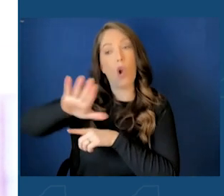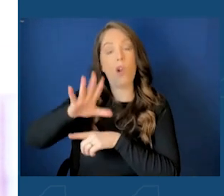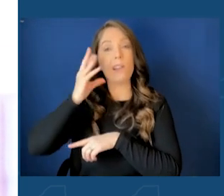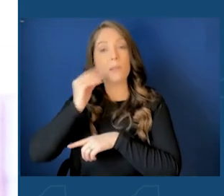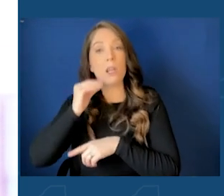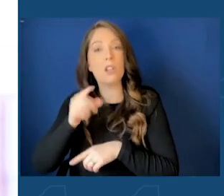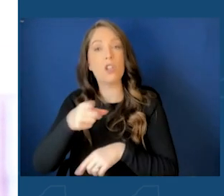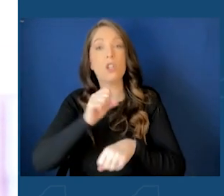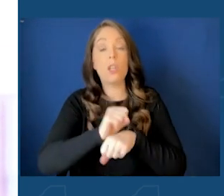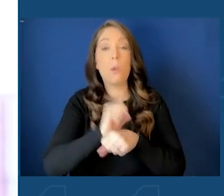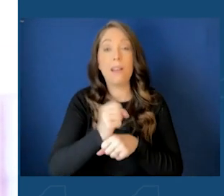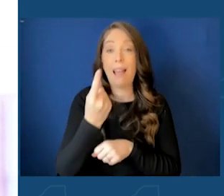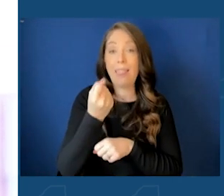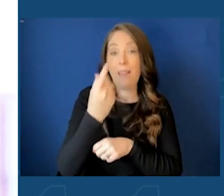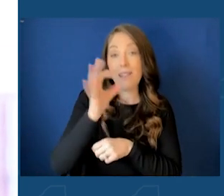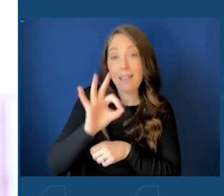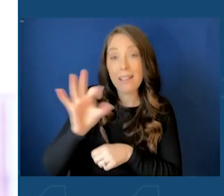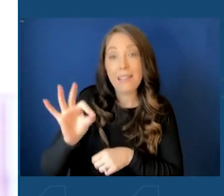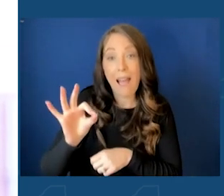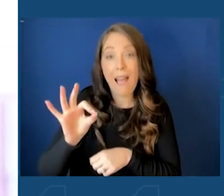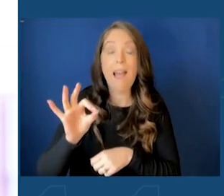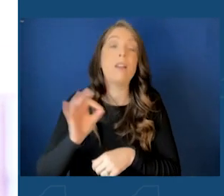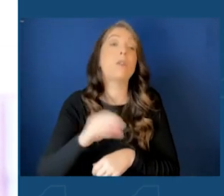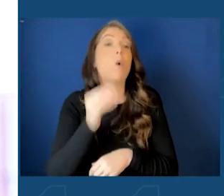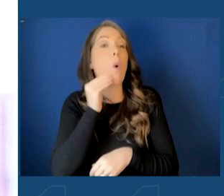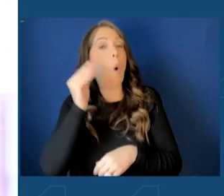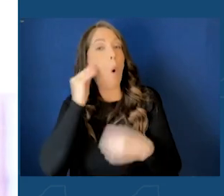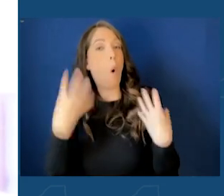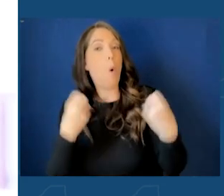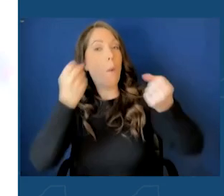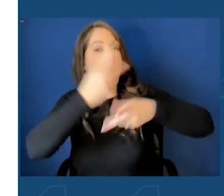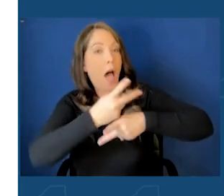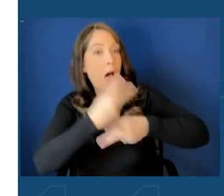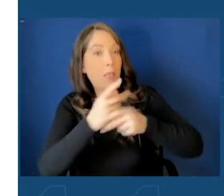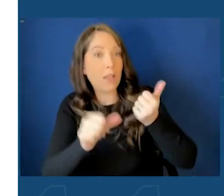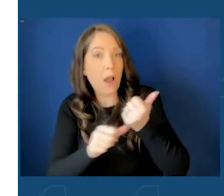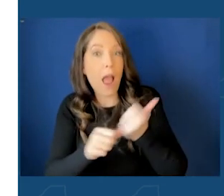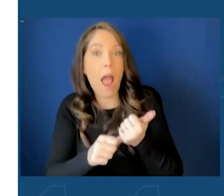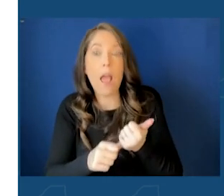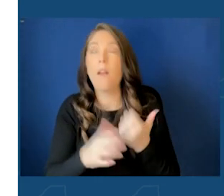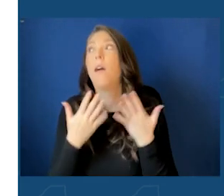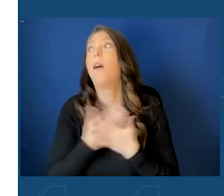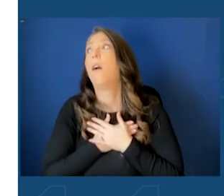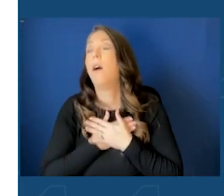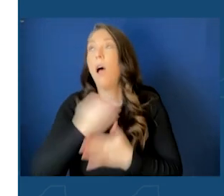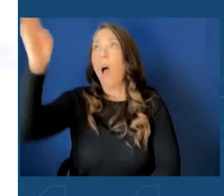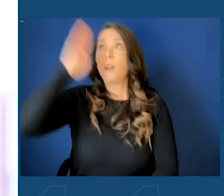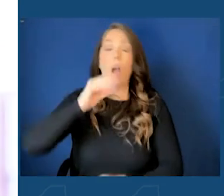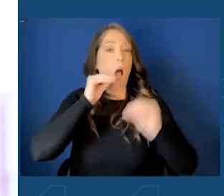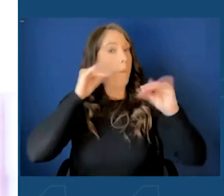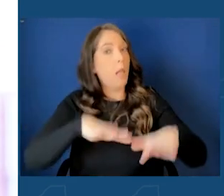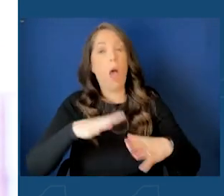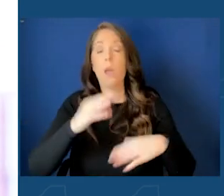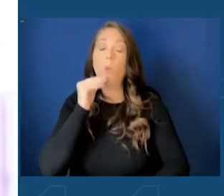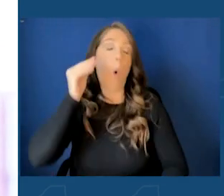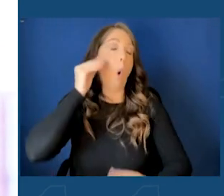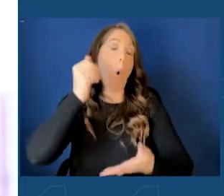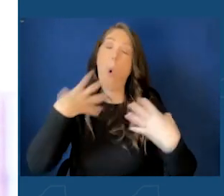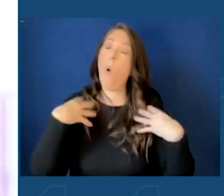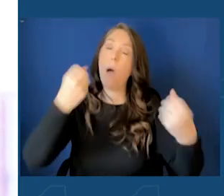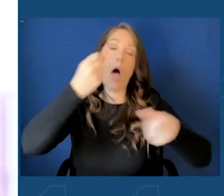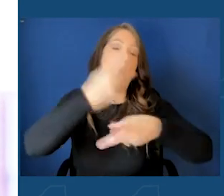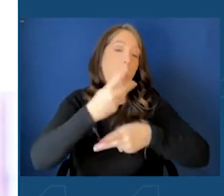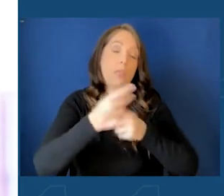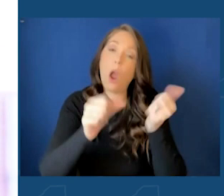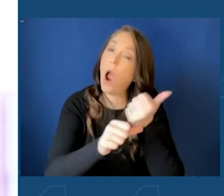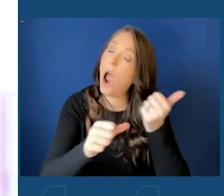a home health care aide, Robin. We just talked about that experience. God bless the home health care aides who allow our seniors to